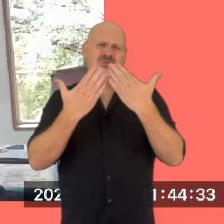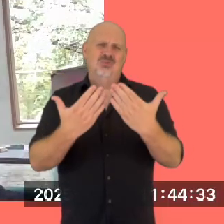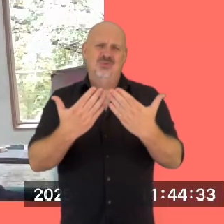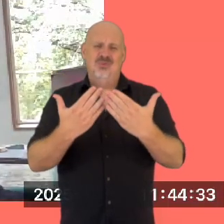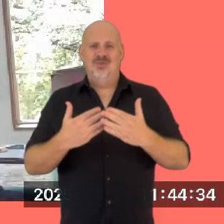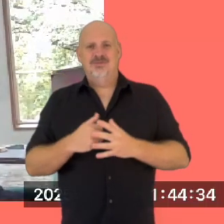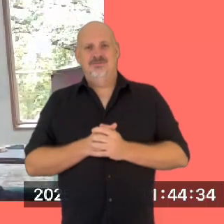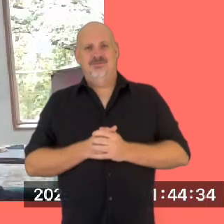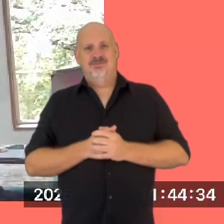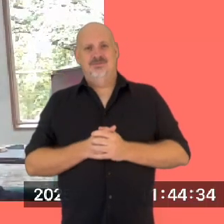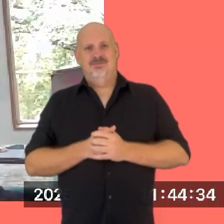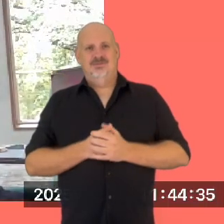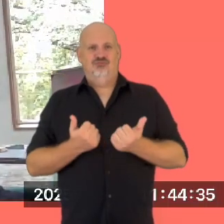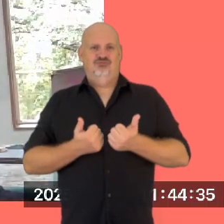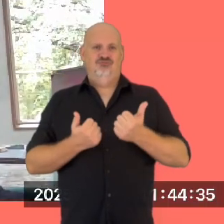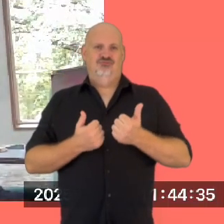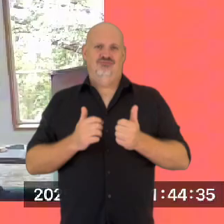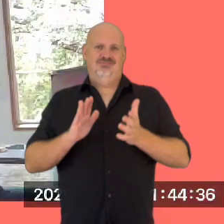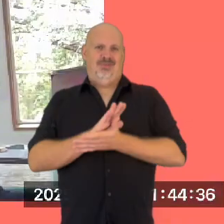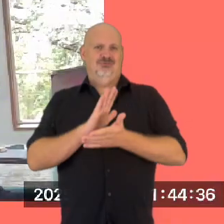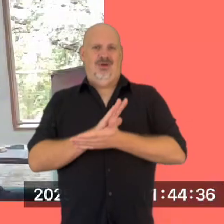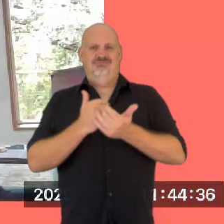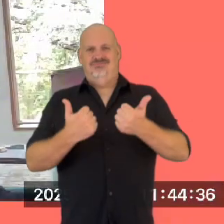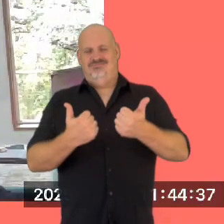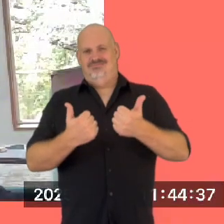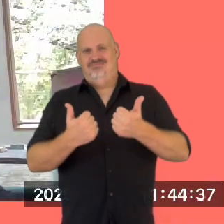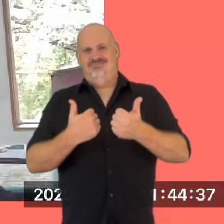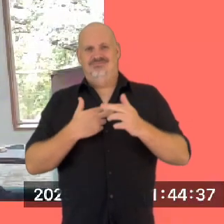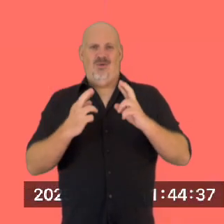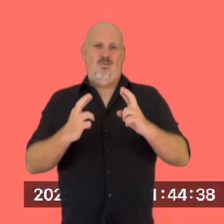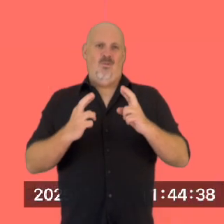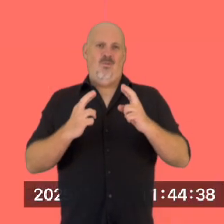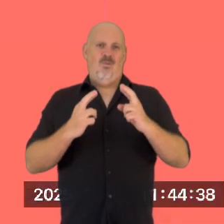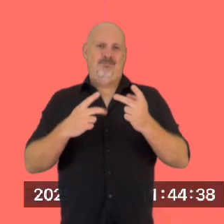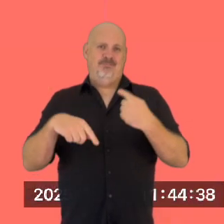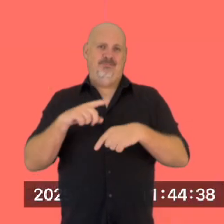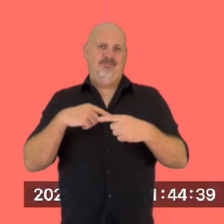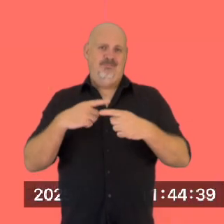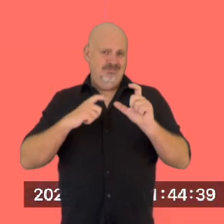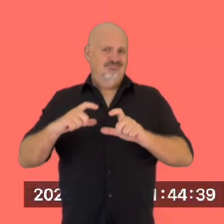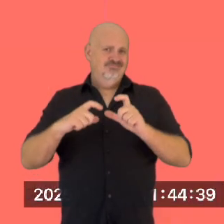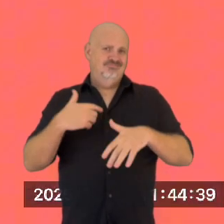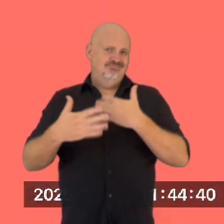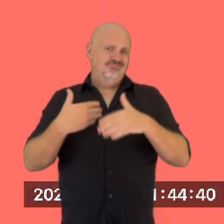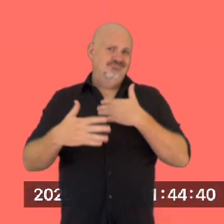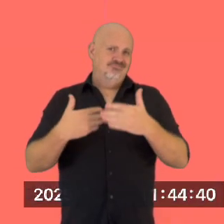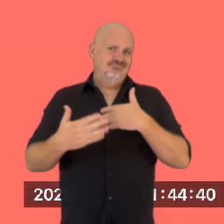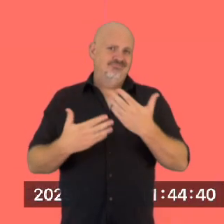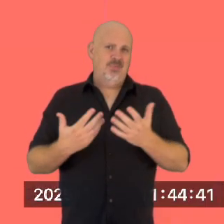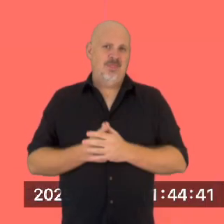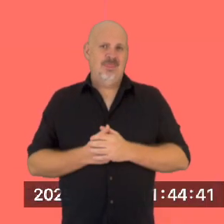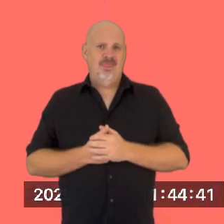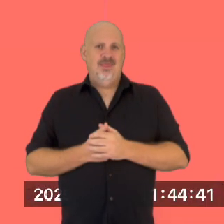So a massive thank you from us. Right. No, it's a real pleasure to do, and I hope hope